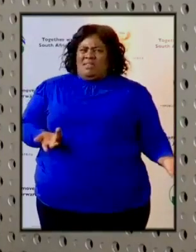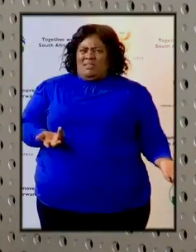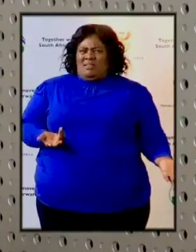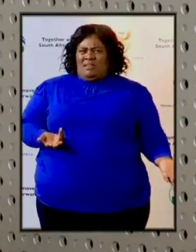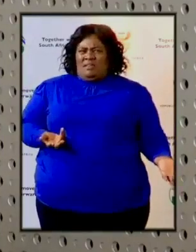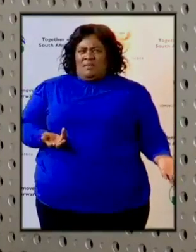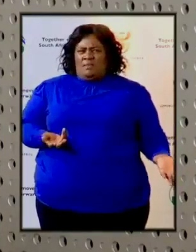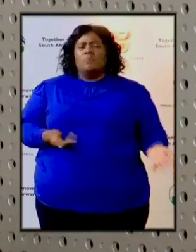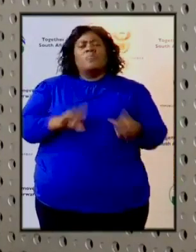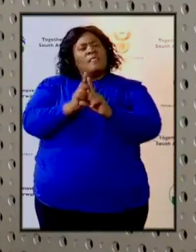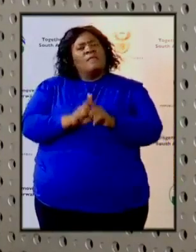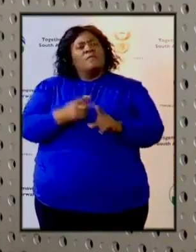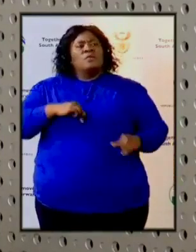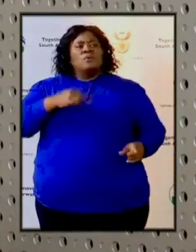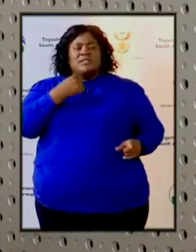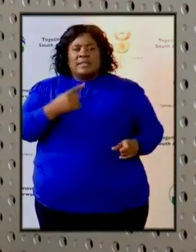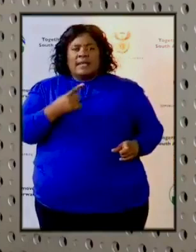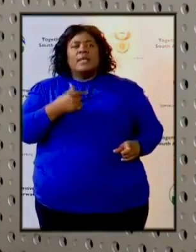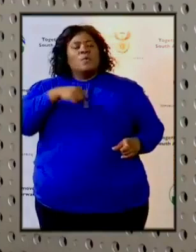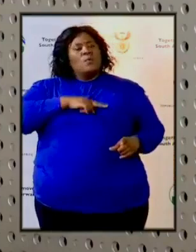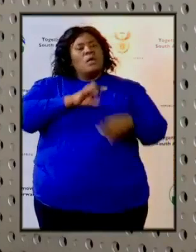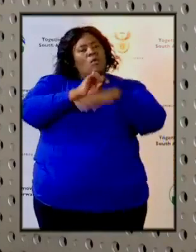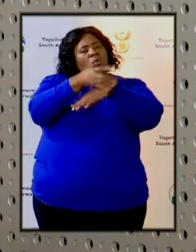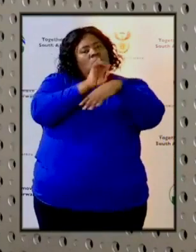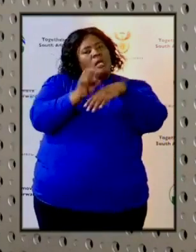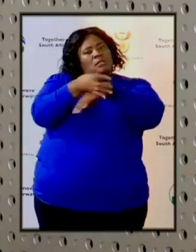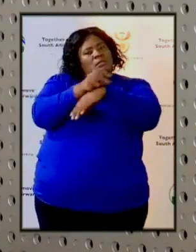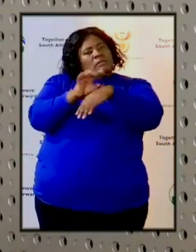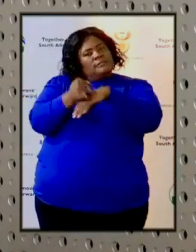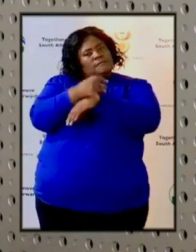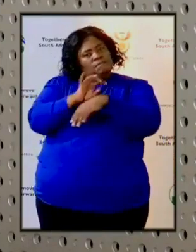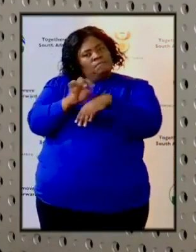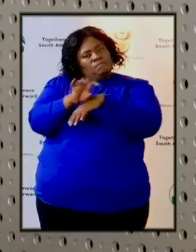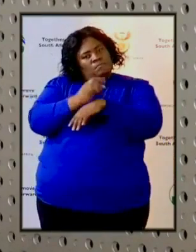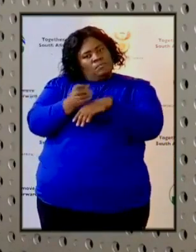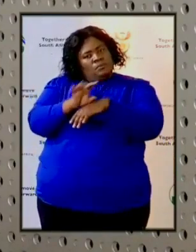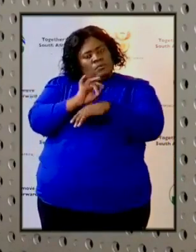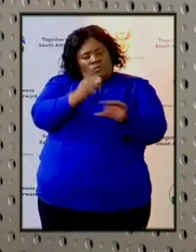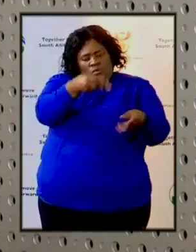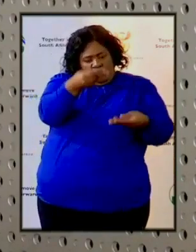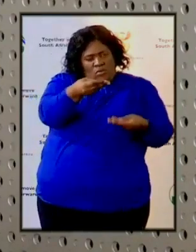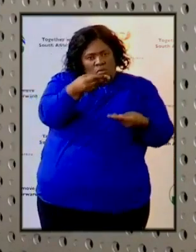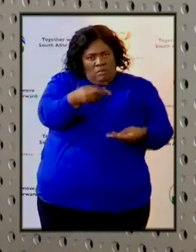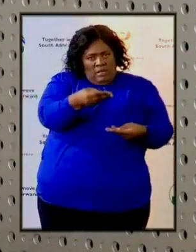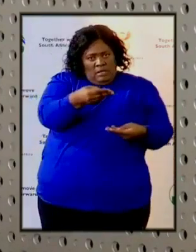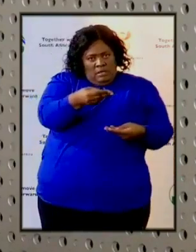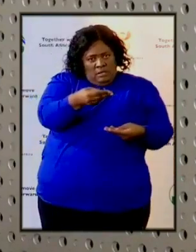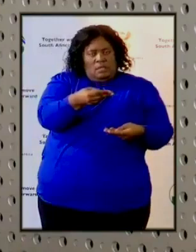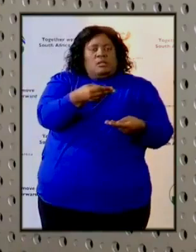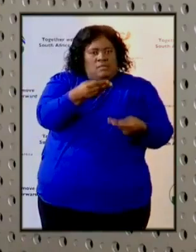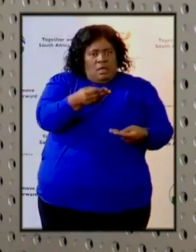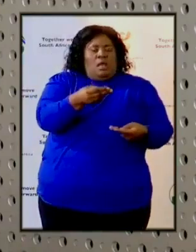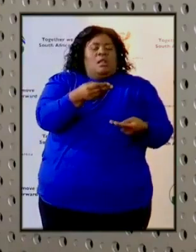and as we said, we were consulting with that document. And the consultation